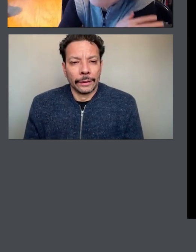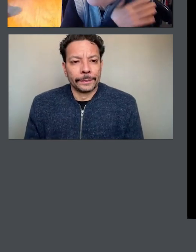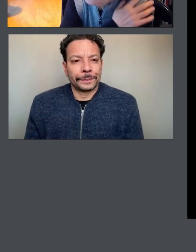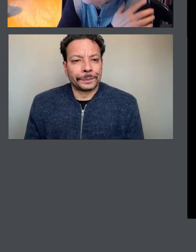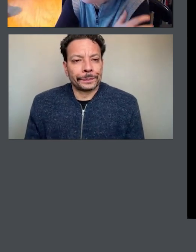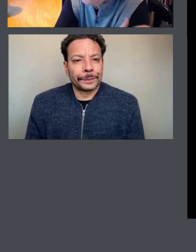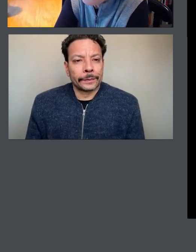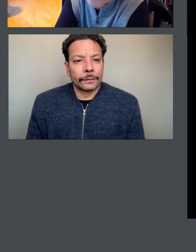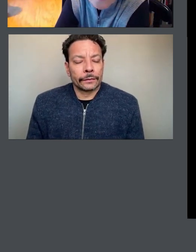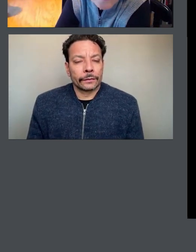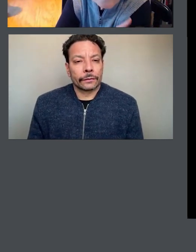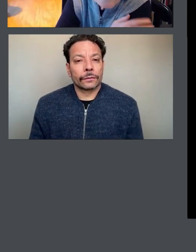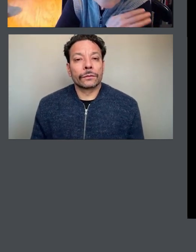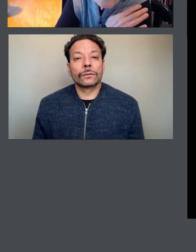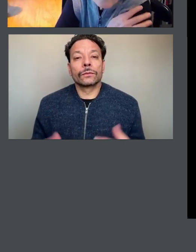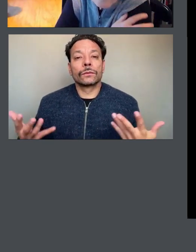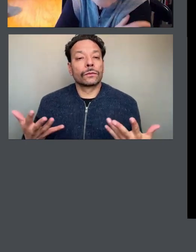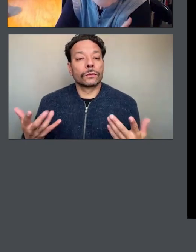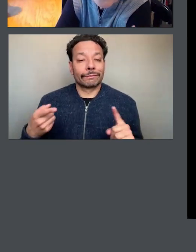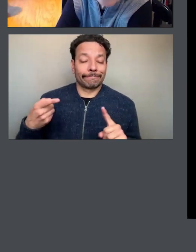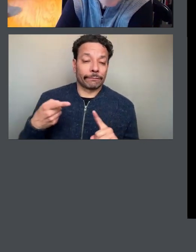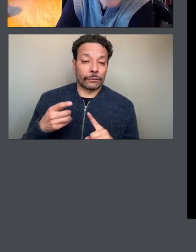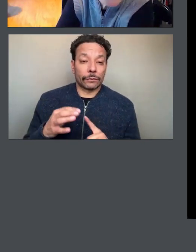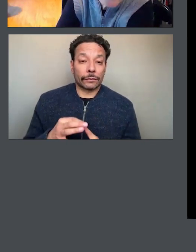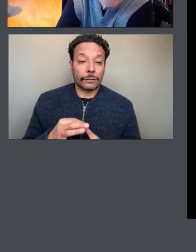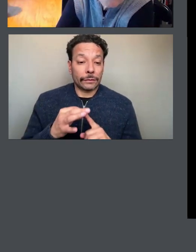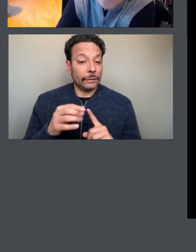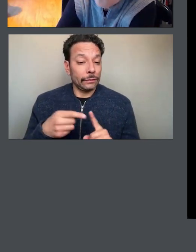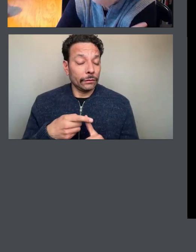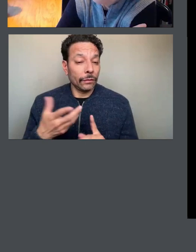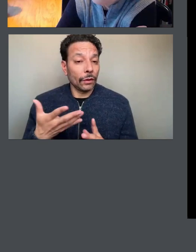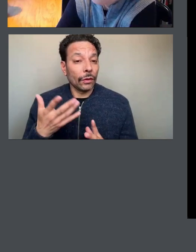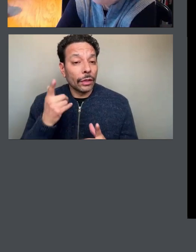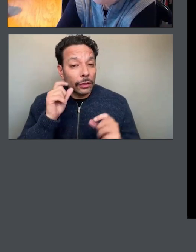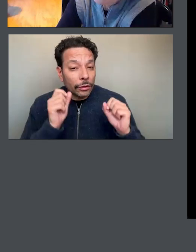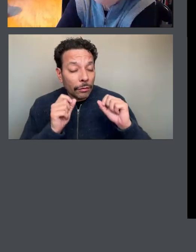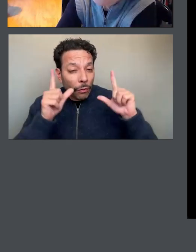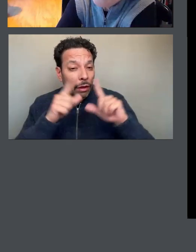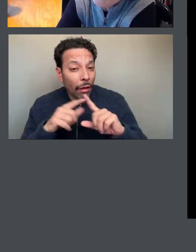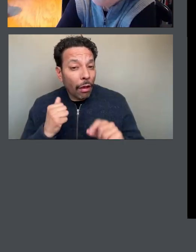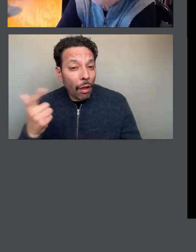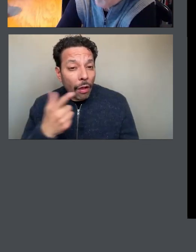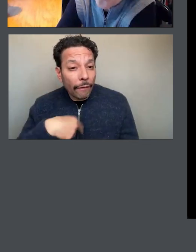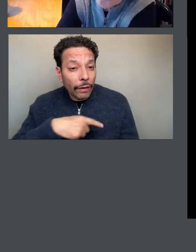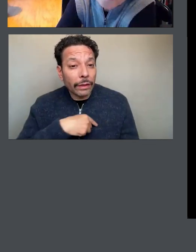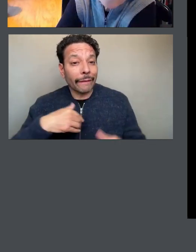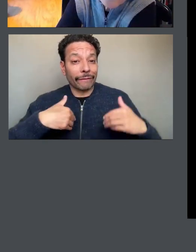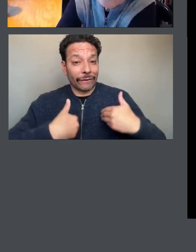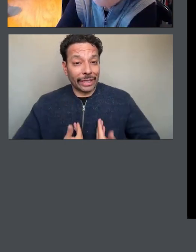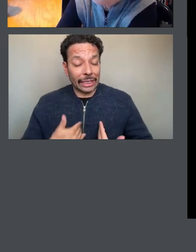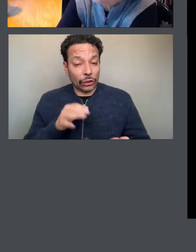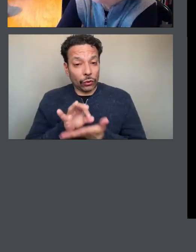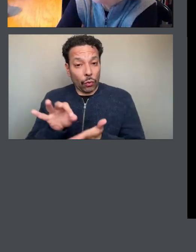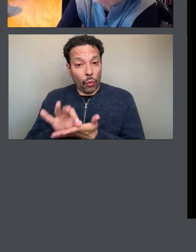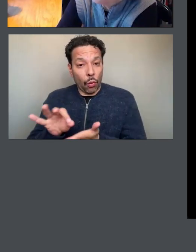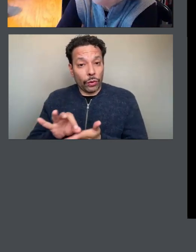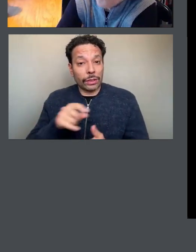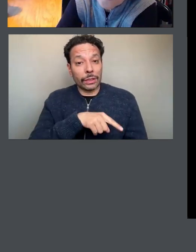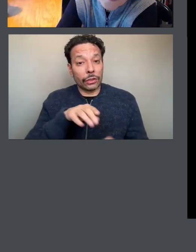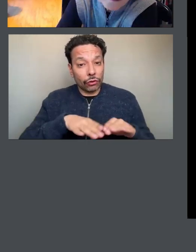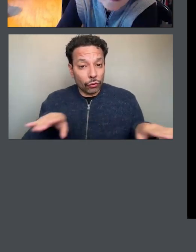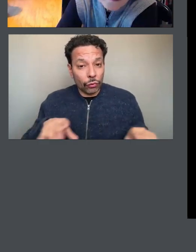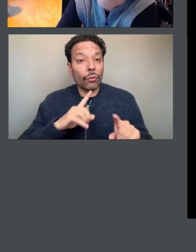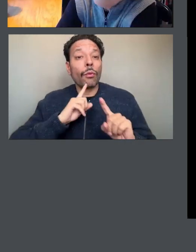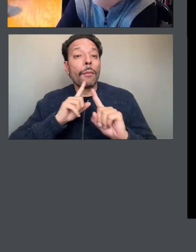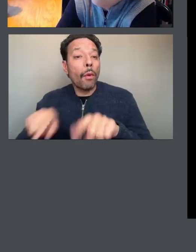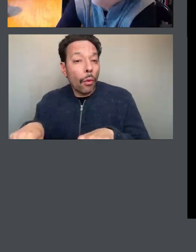And what's especially surprising to all of us is that the fatigue scores that these children